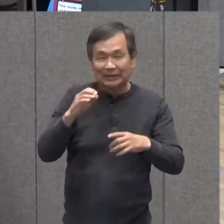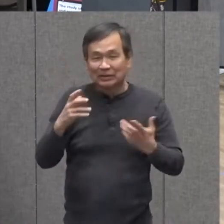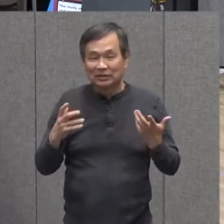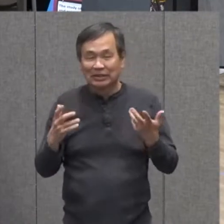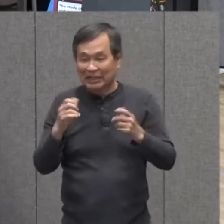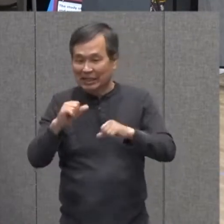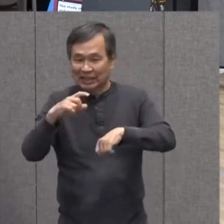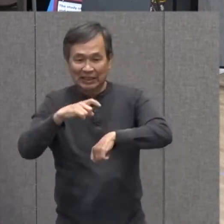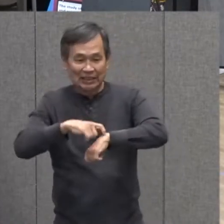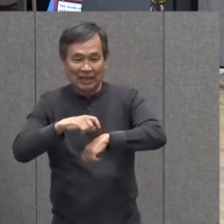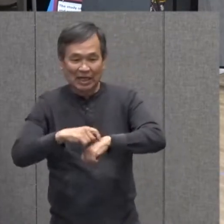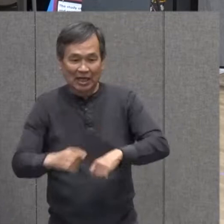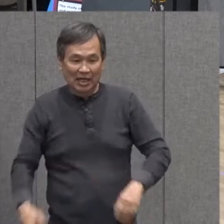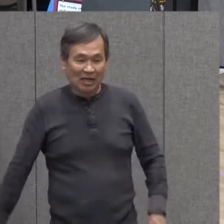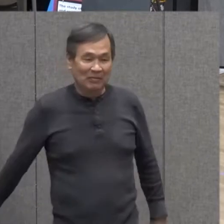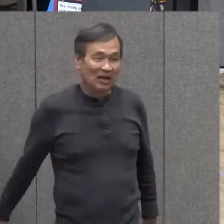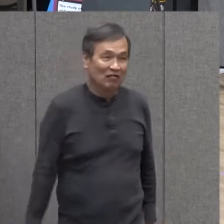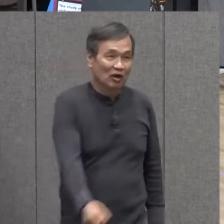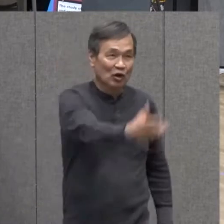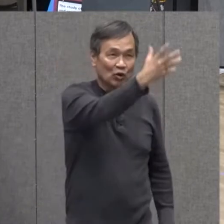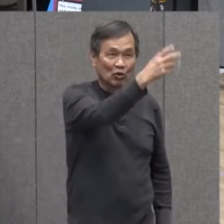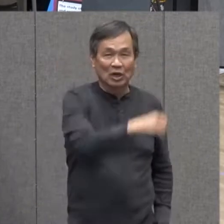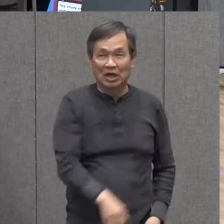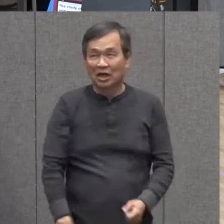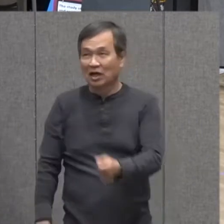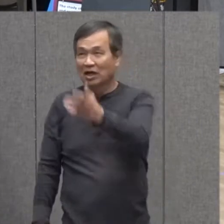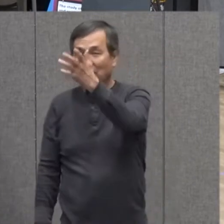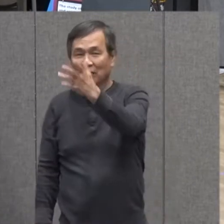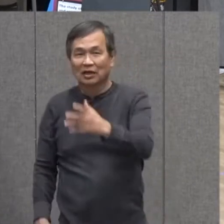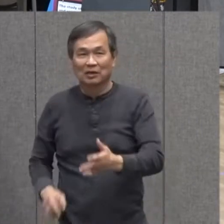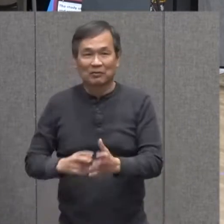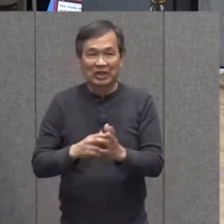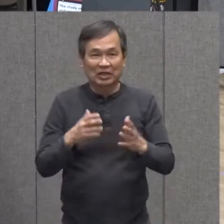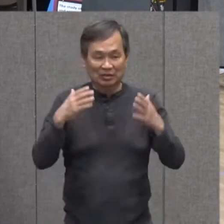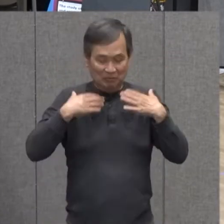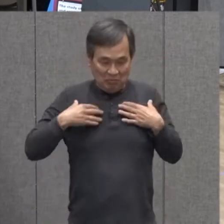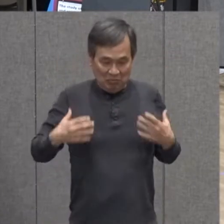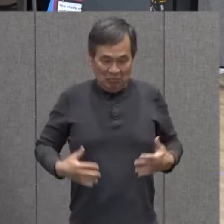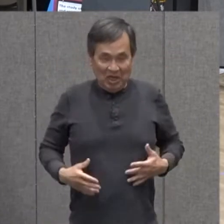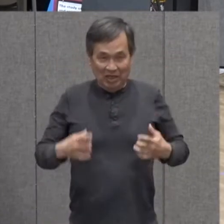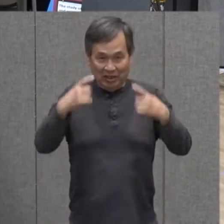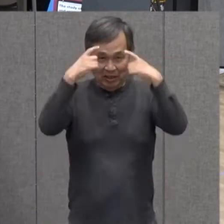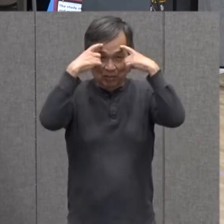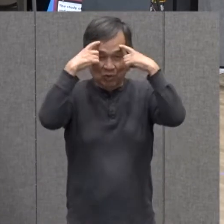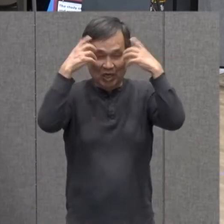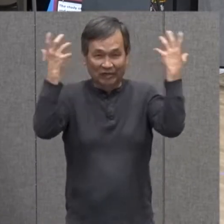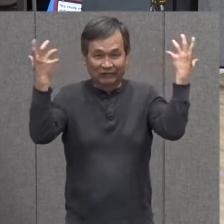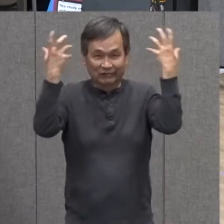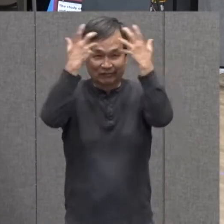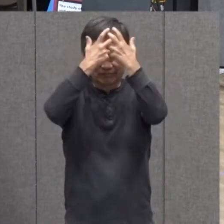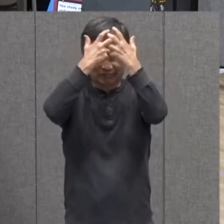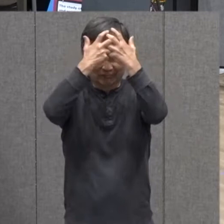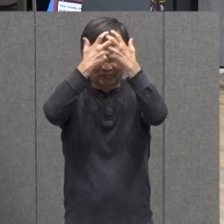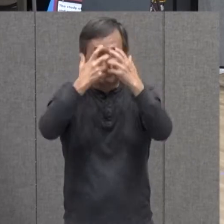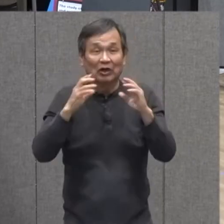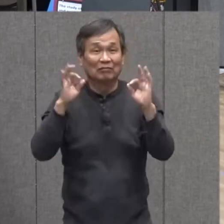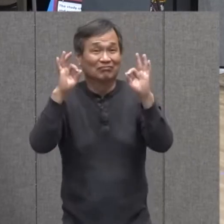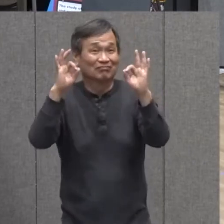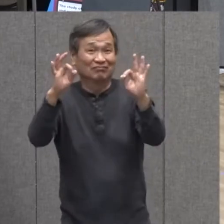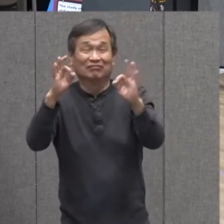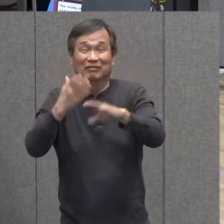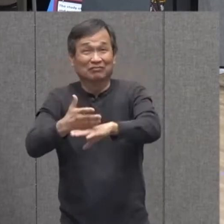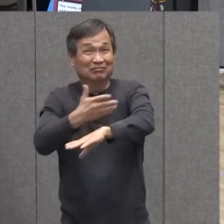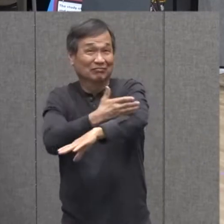Anytime you're crossing the middle of your body, you're integrating both sides of your brain. excellent for your brain. El malabarismo